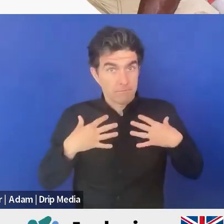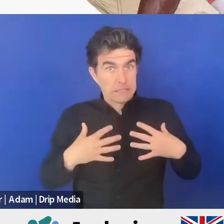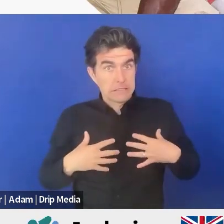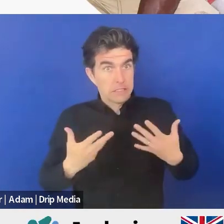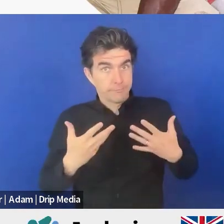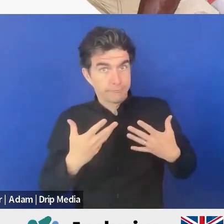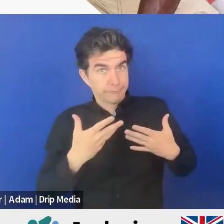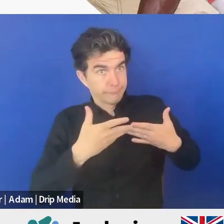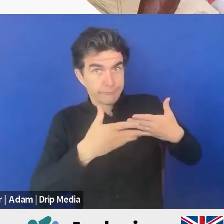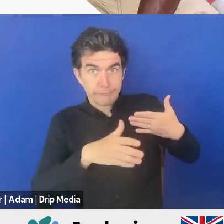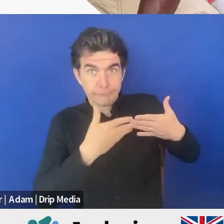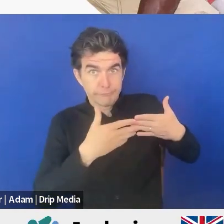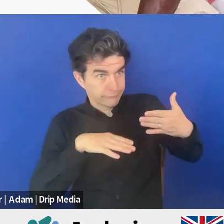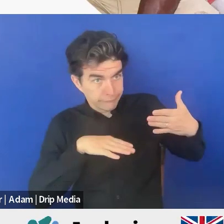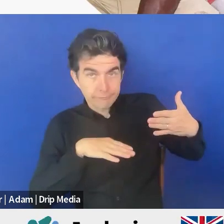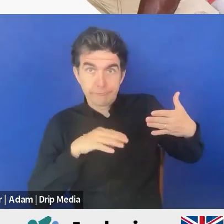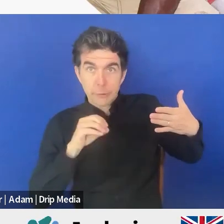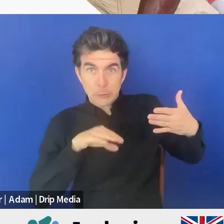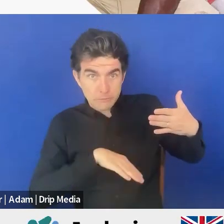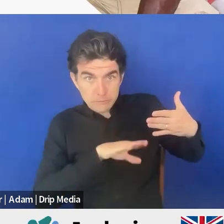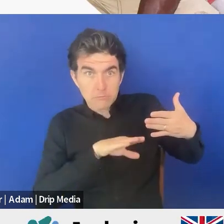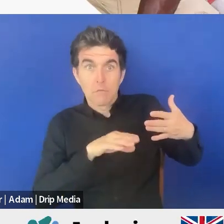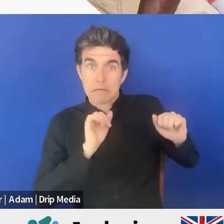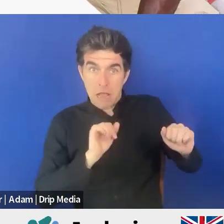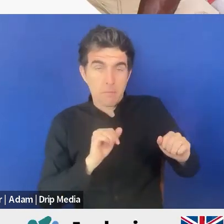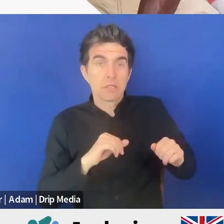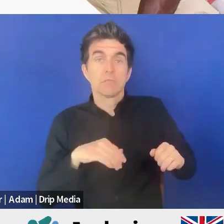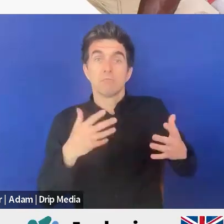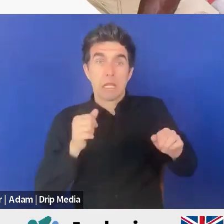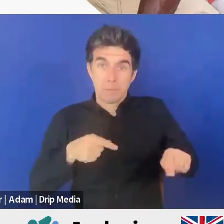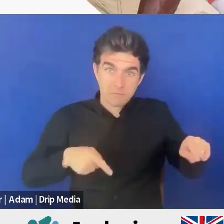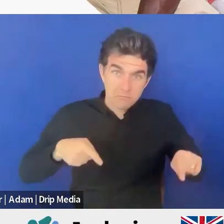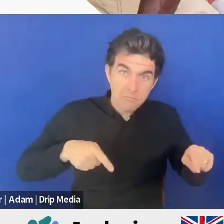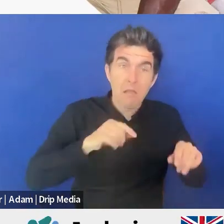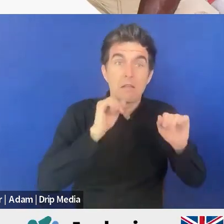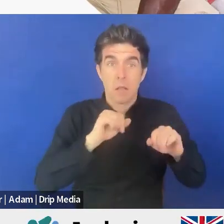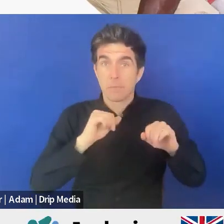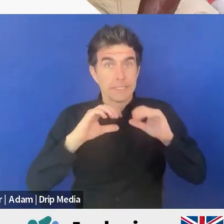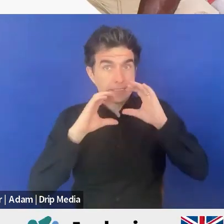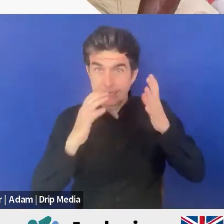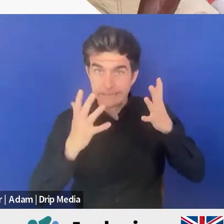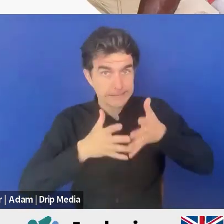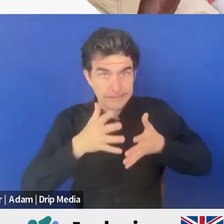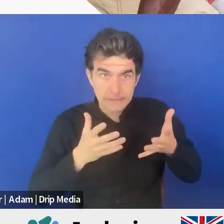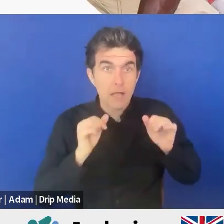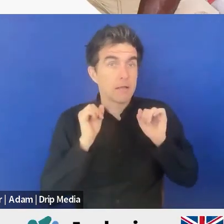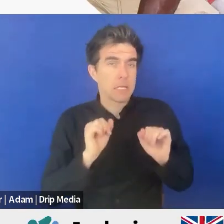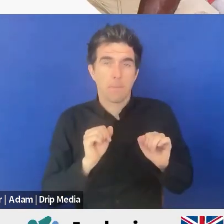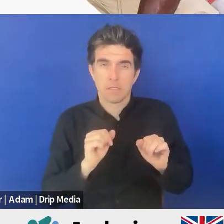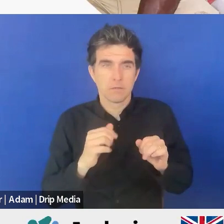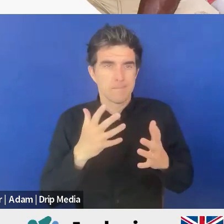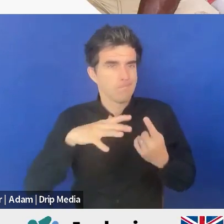education projects, we have learned that it's possible to overcome these barriers by building on and strengthening existing outreach